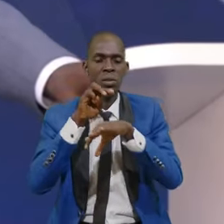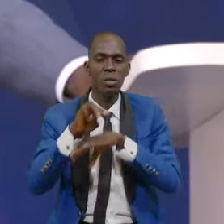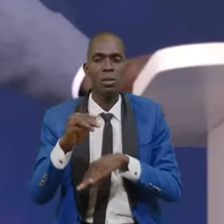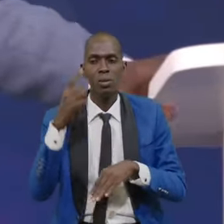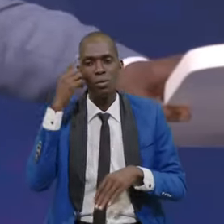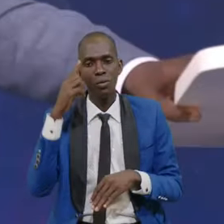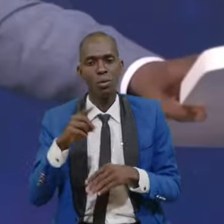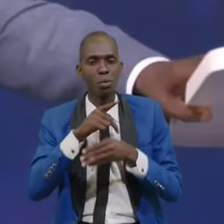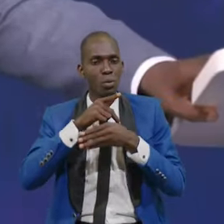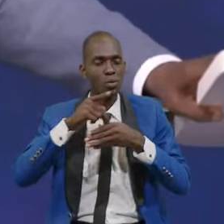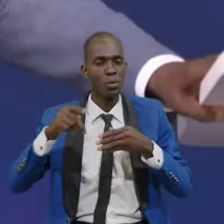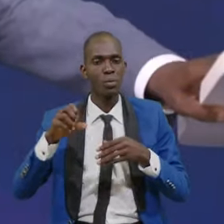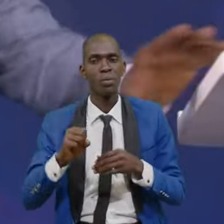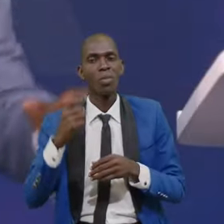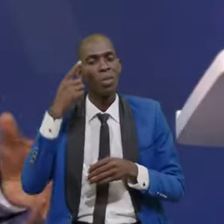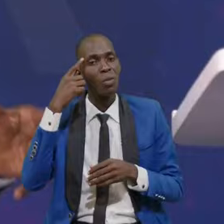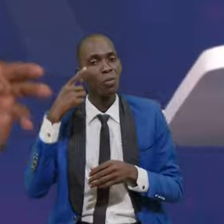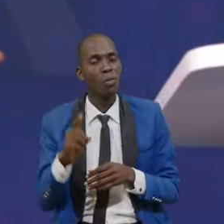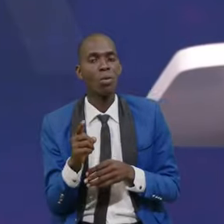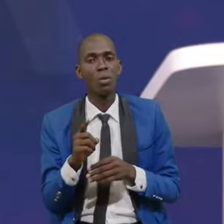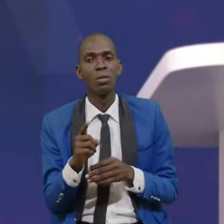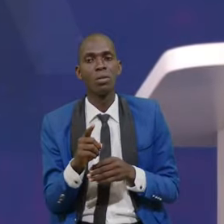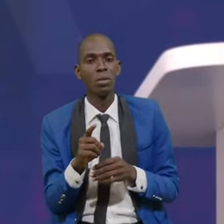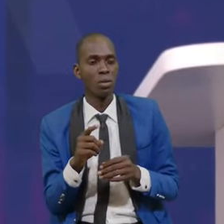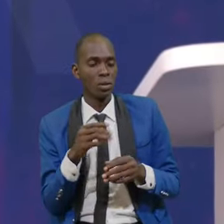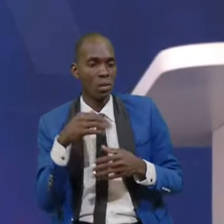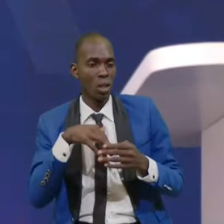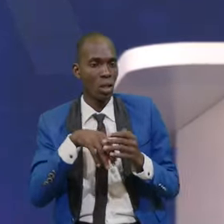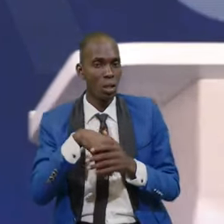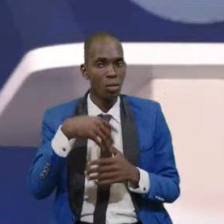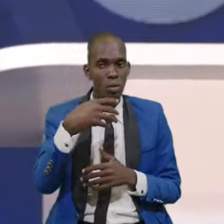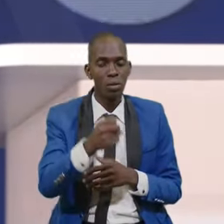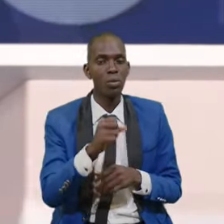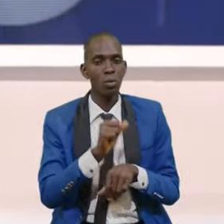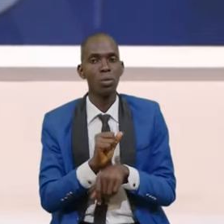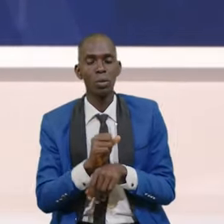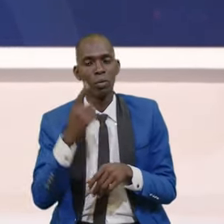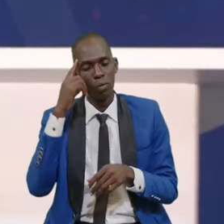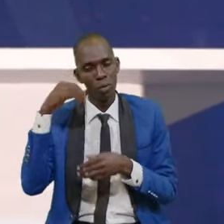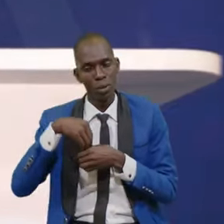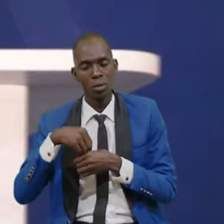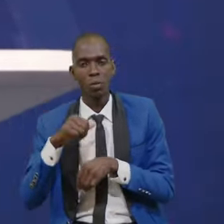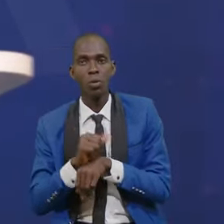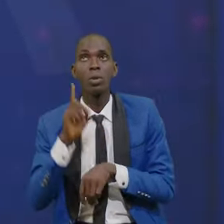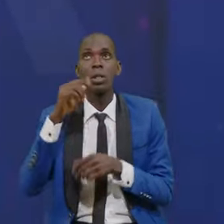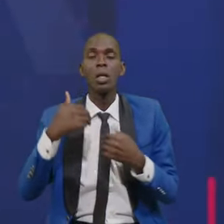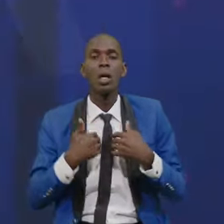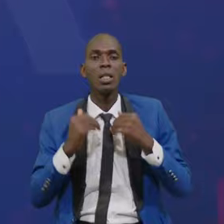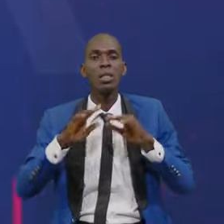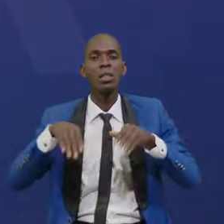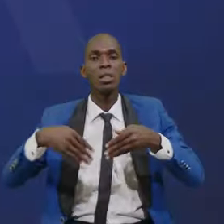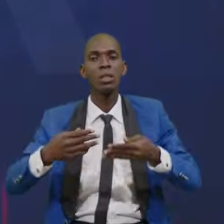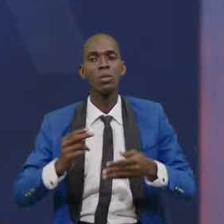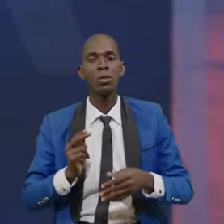profession, for outside job, for an inside job? He has given us great